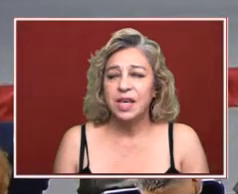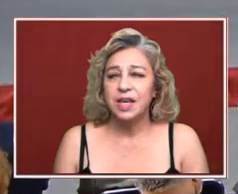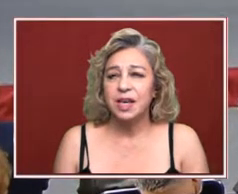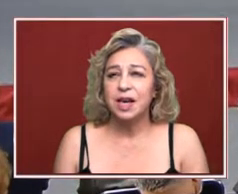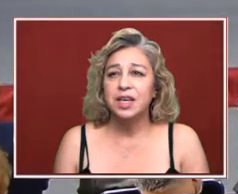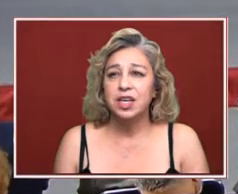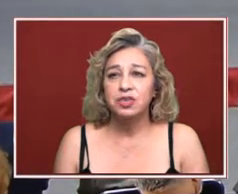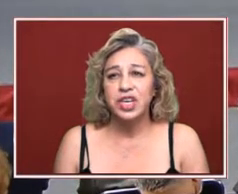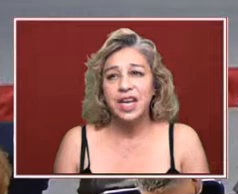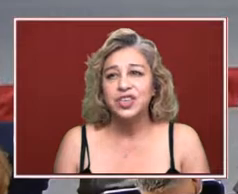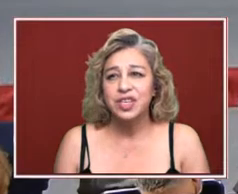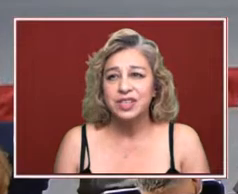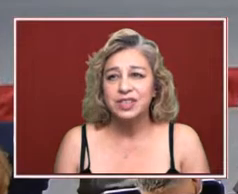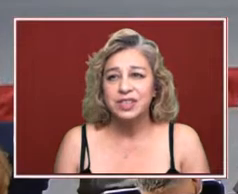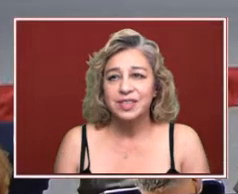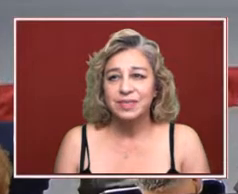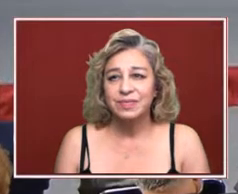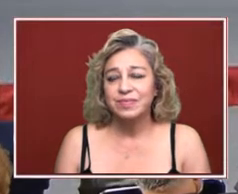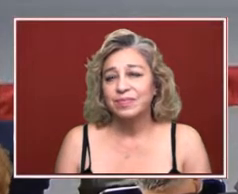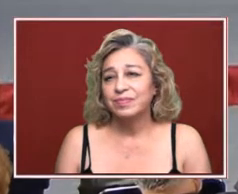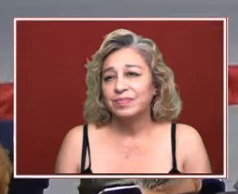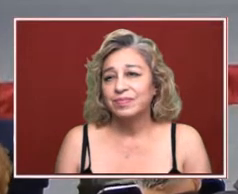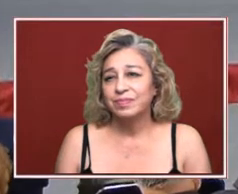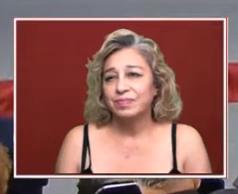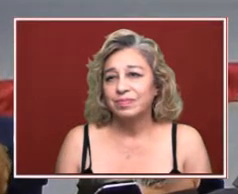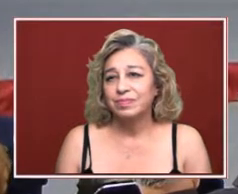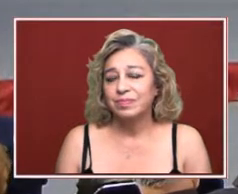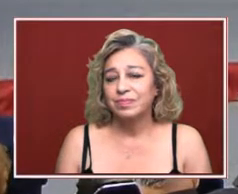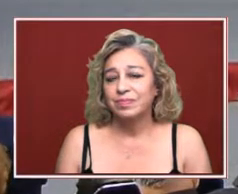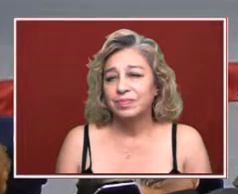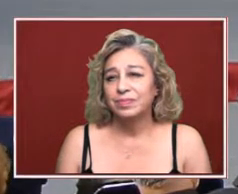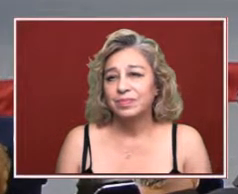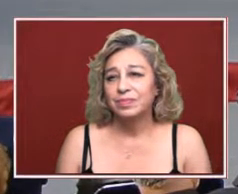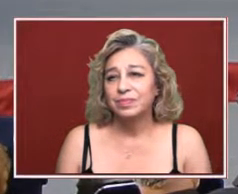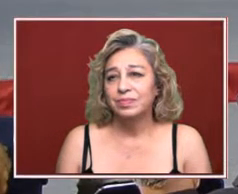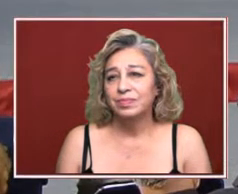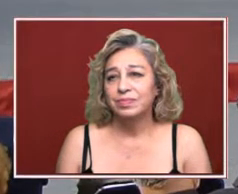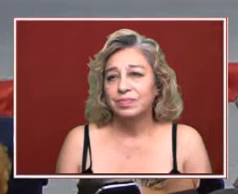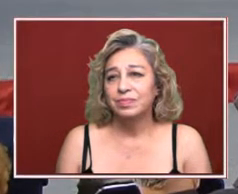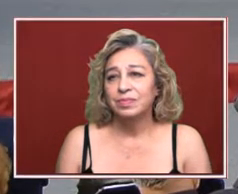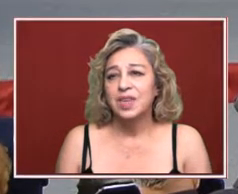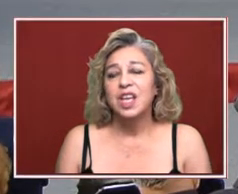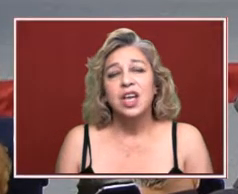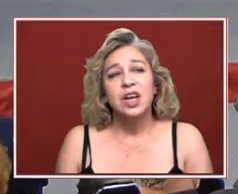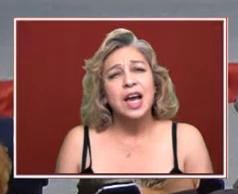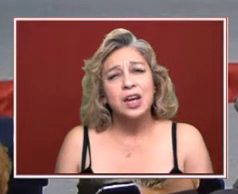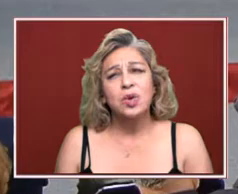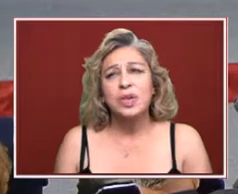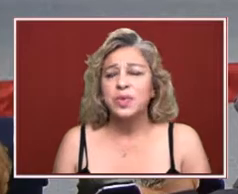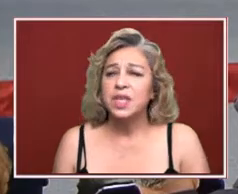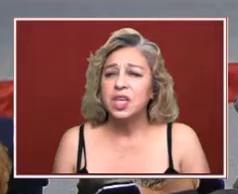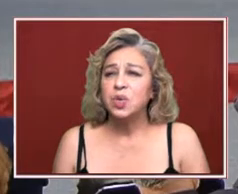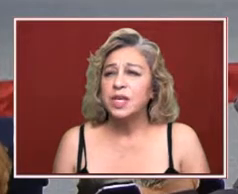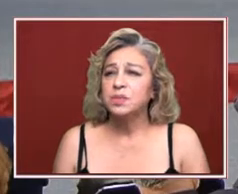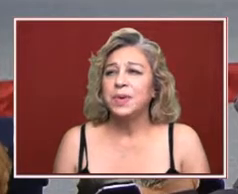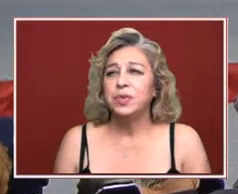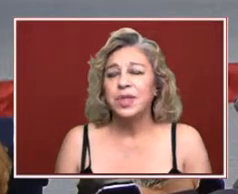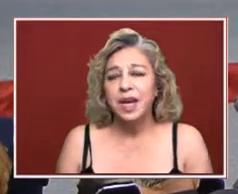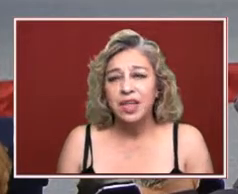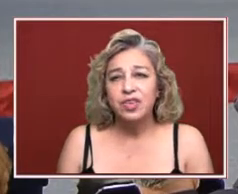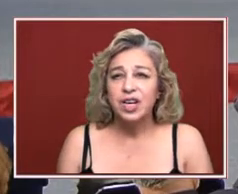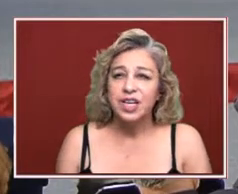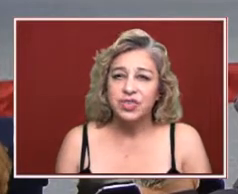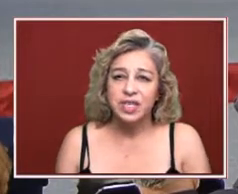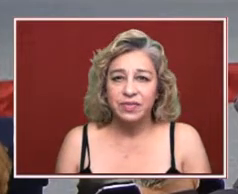dialogues and negotiations. No solo con los Estados Unidos, sino con otros países del mundo. Not only with the U.S., but